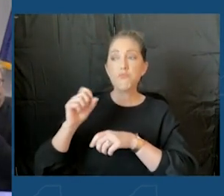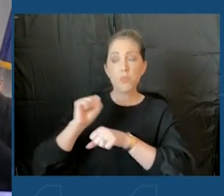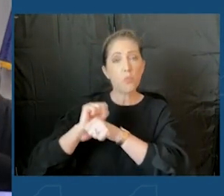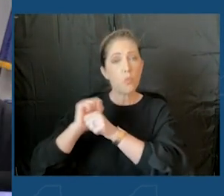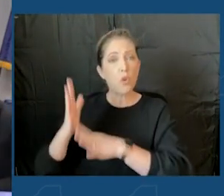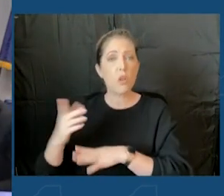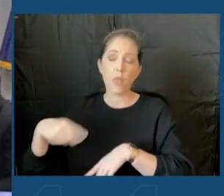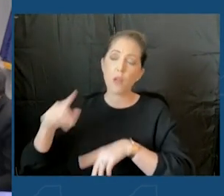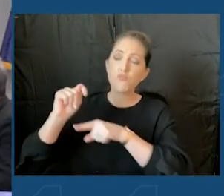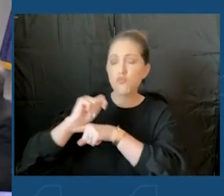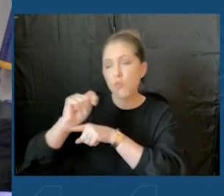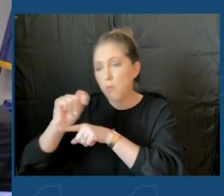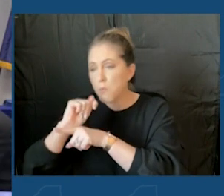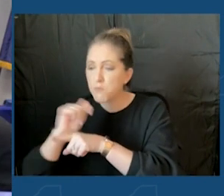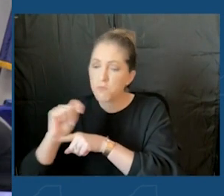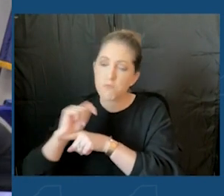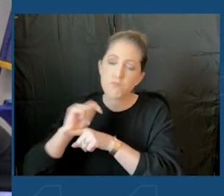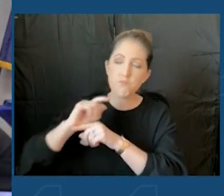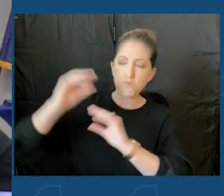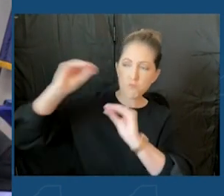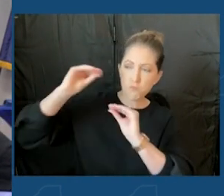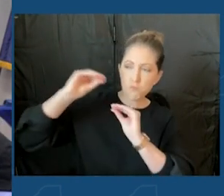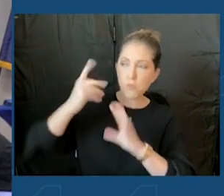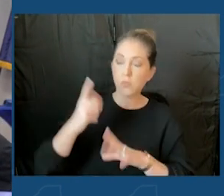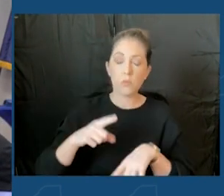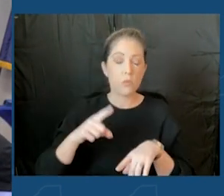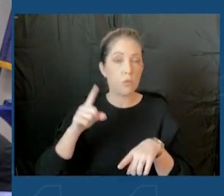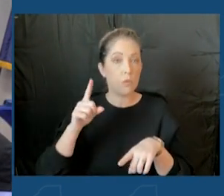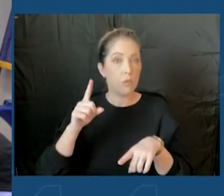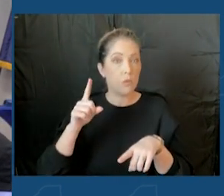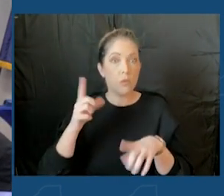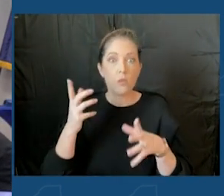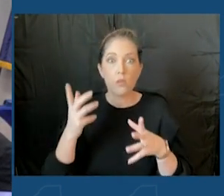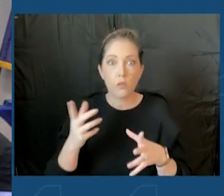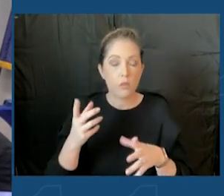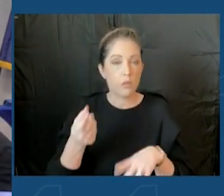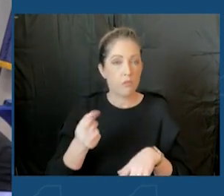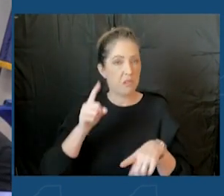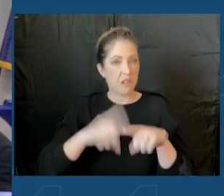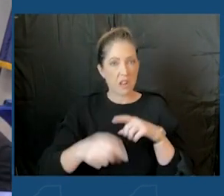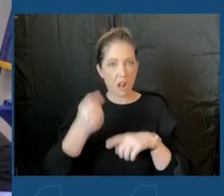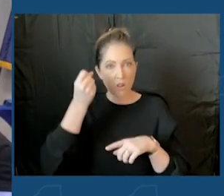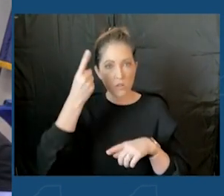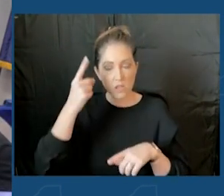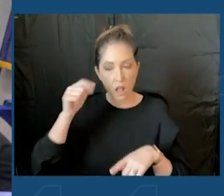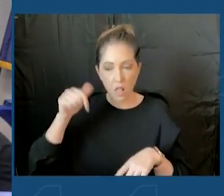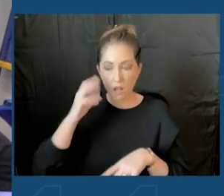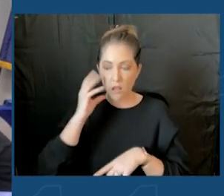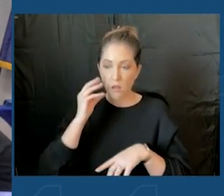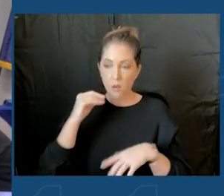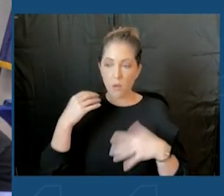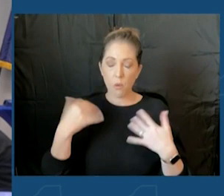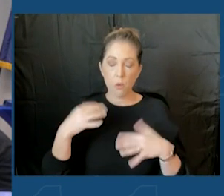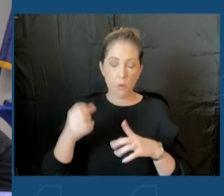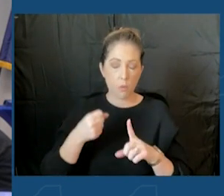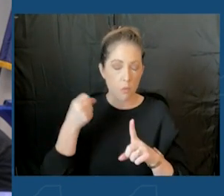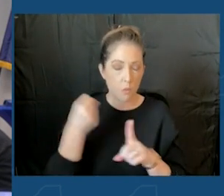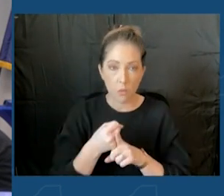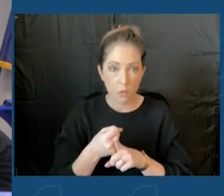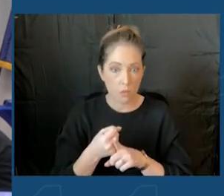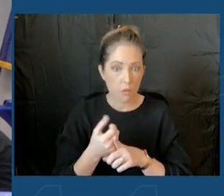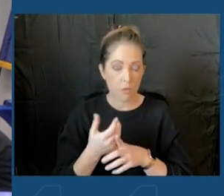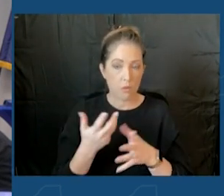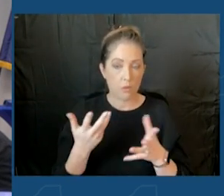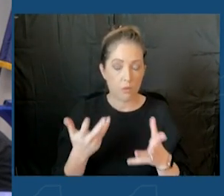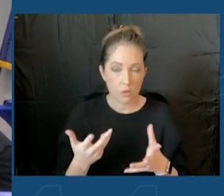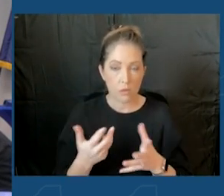experience something like this horrific and tragic incident until it happens.